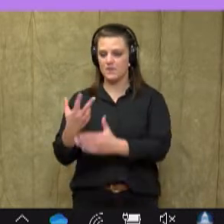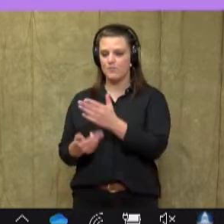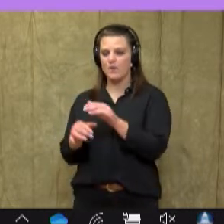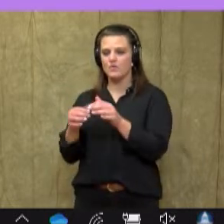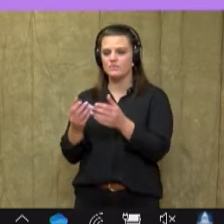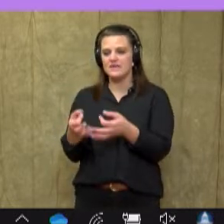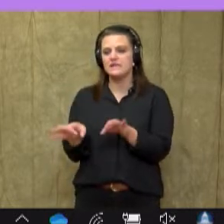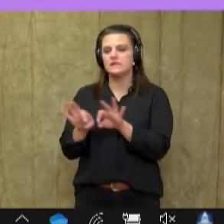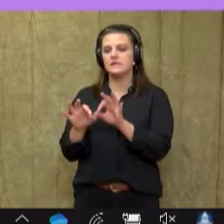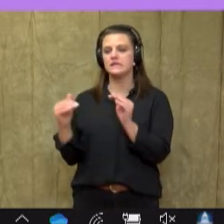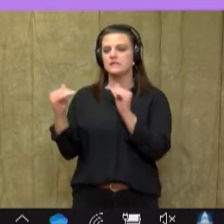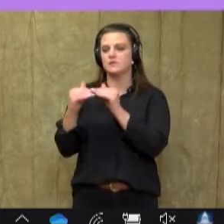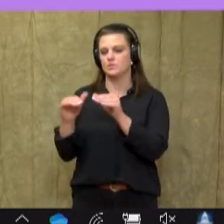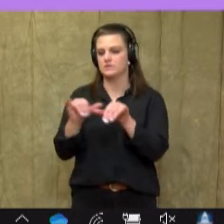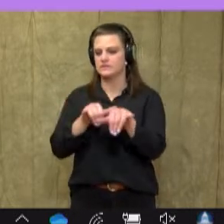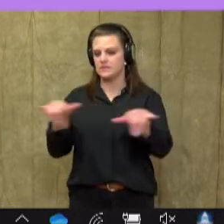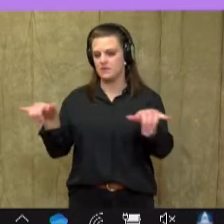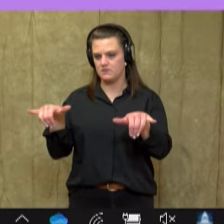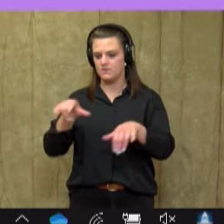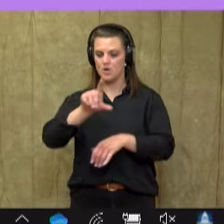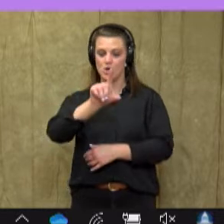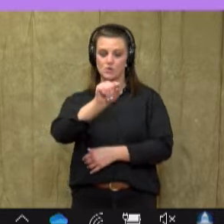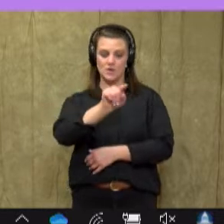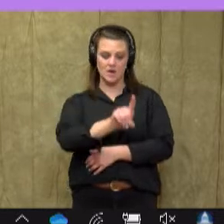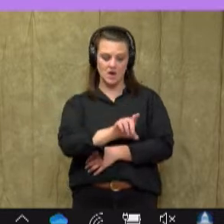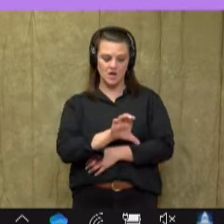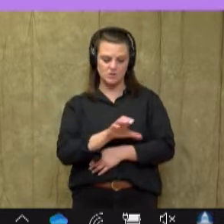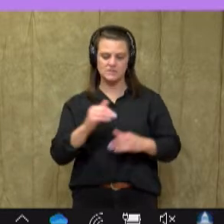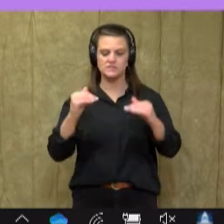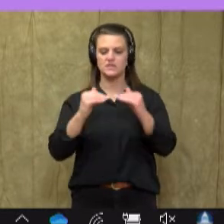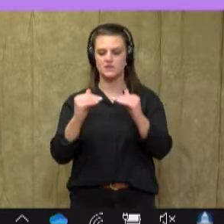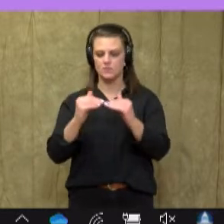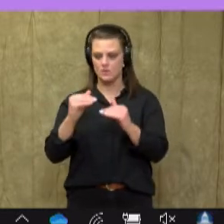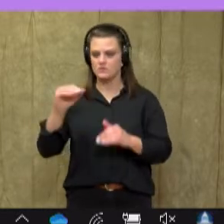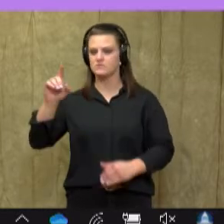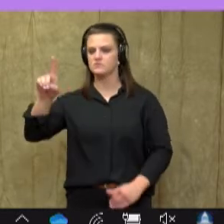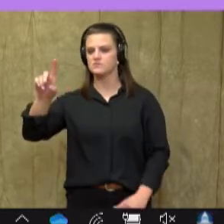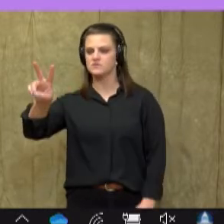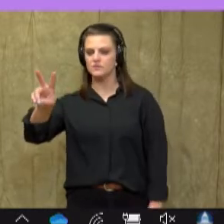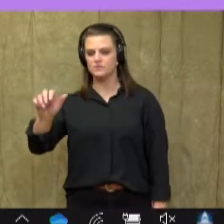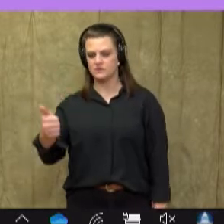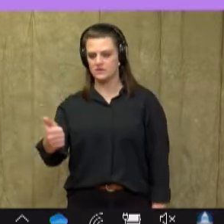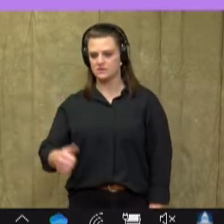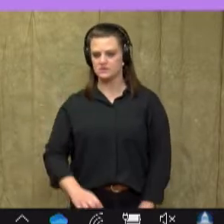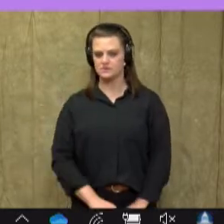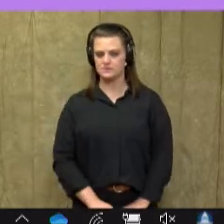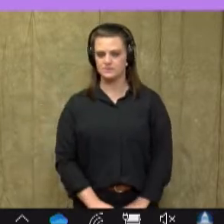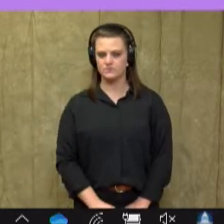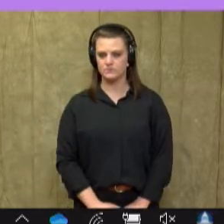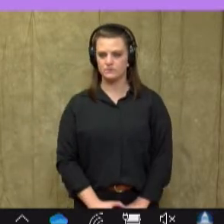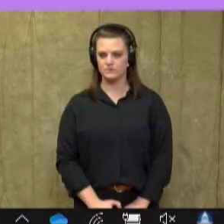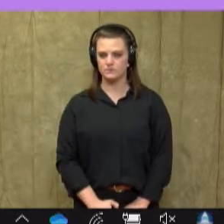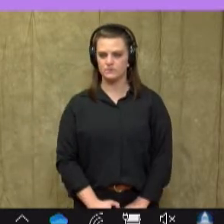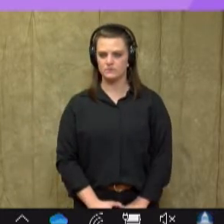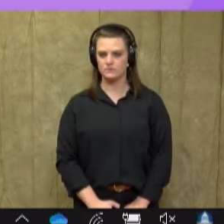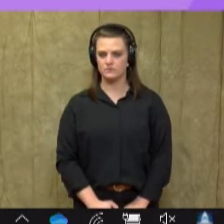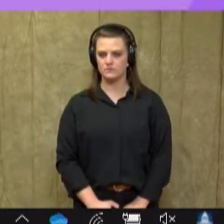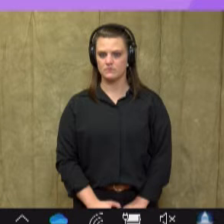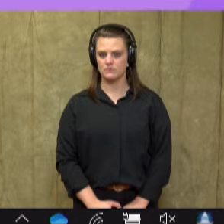know that 20 hundredths is equal or equivalent to 2 tenths.